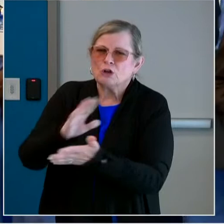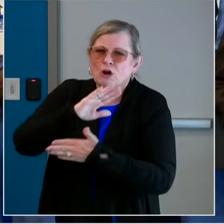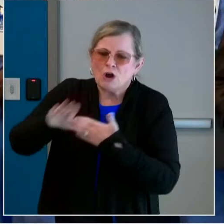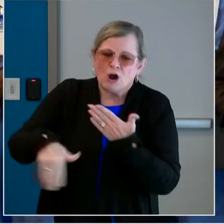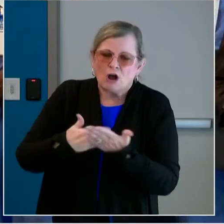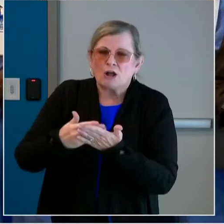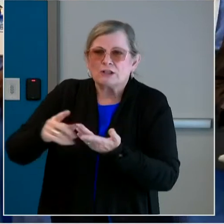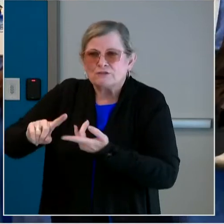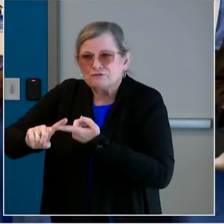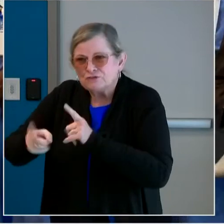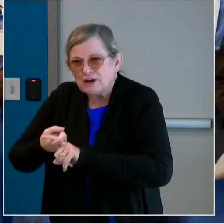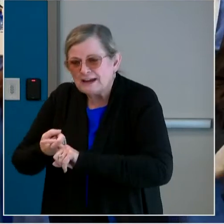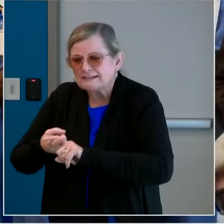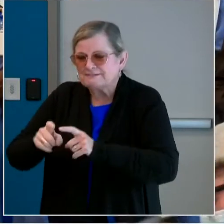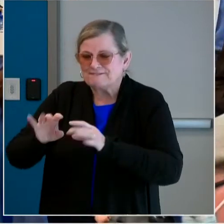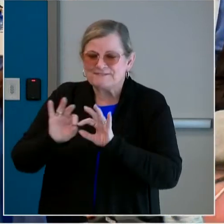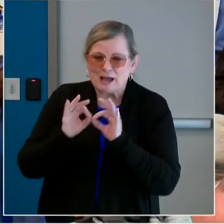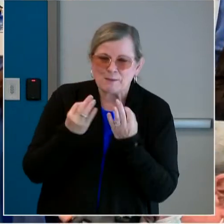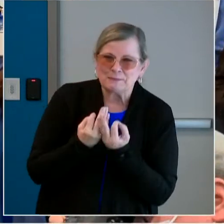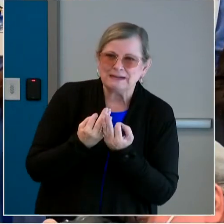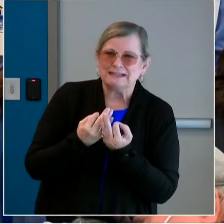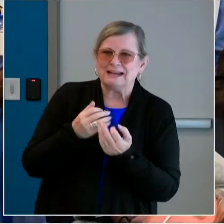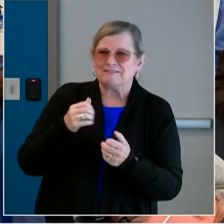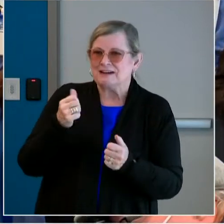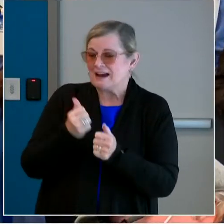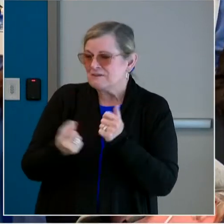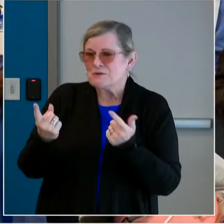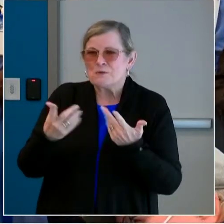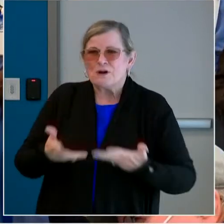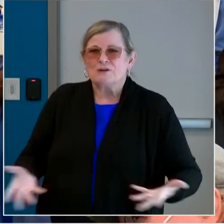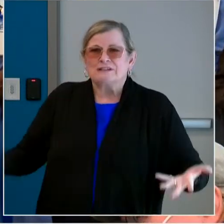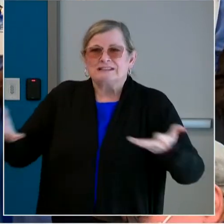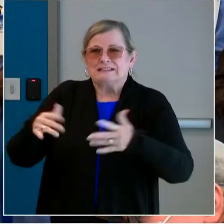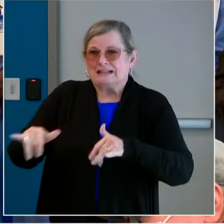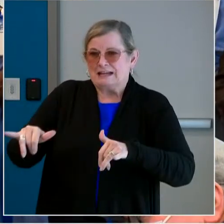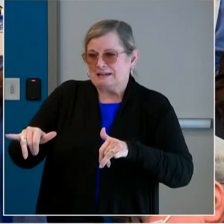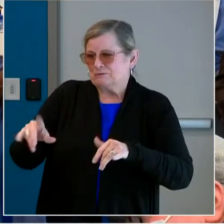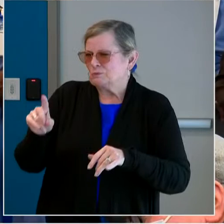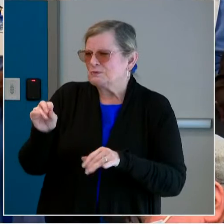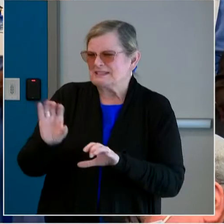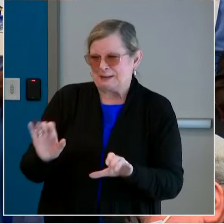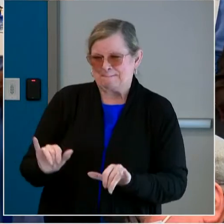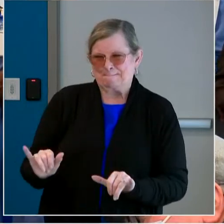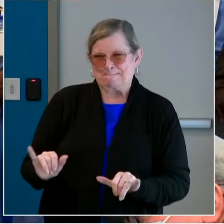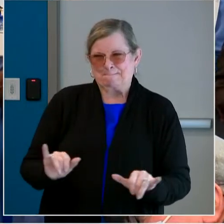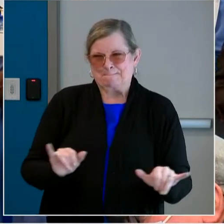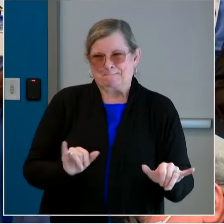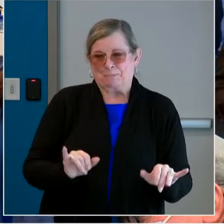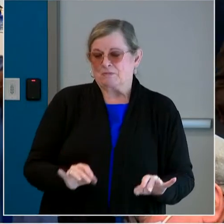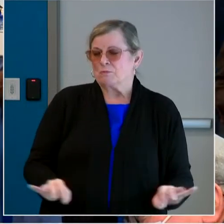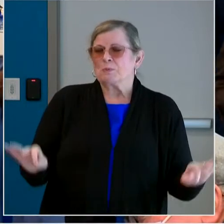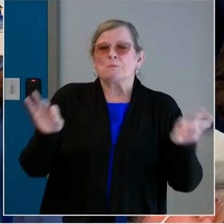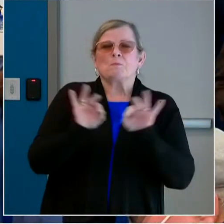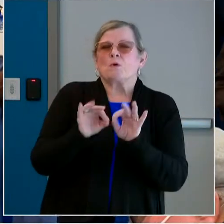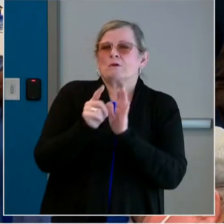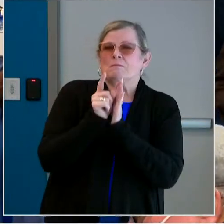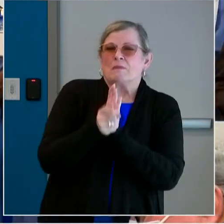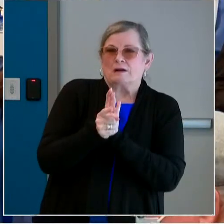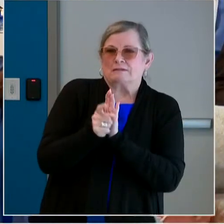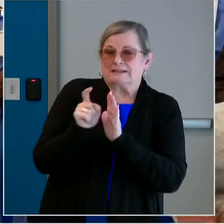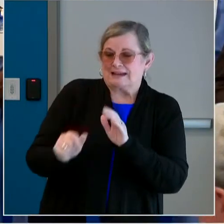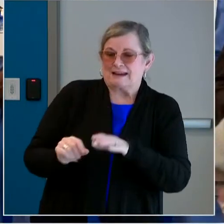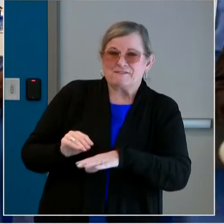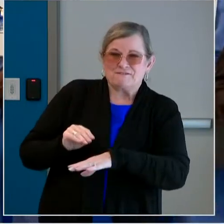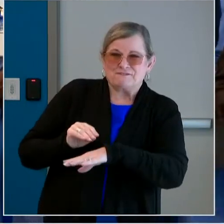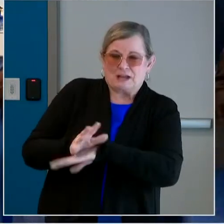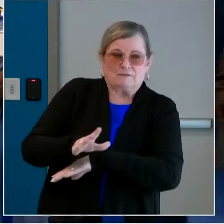relatives, associates, etc., to do so. We are at a pivotal moment, and we can affect the outcome. We cannot